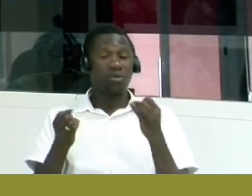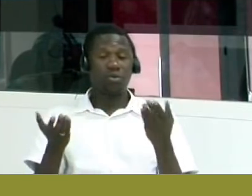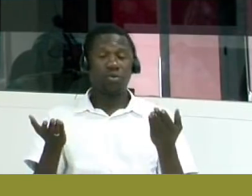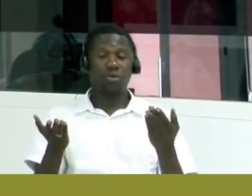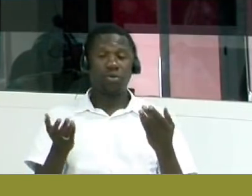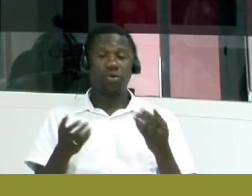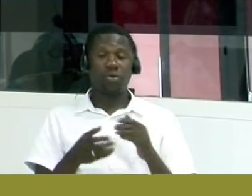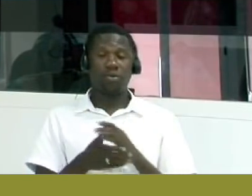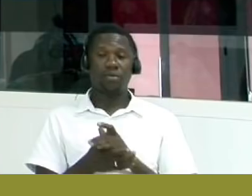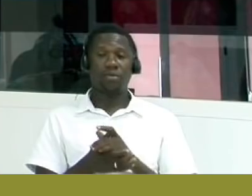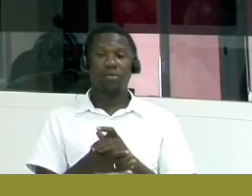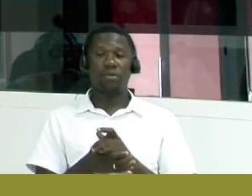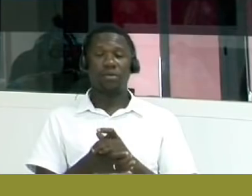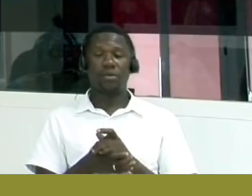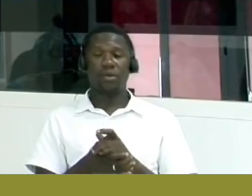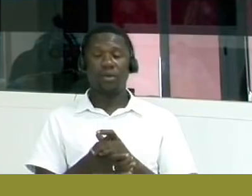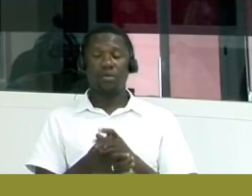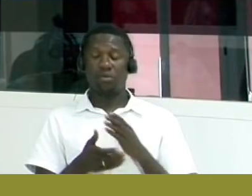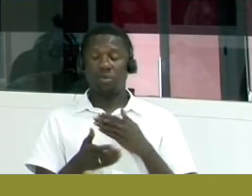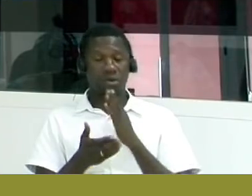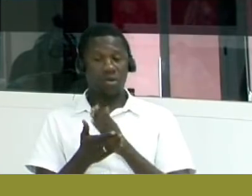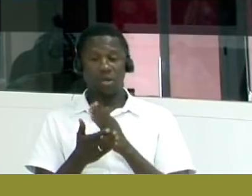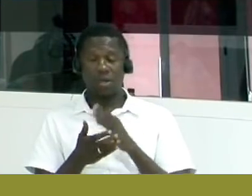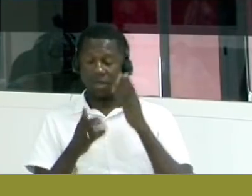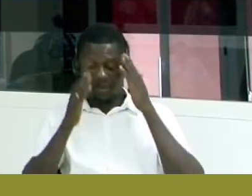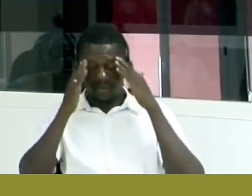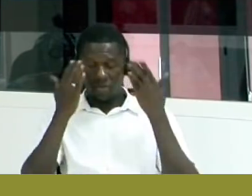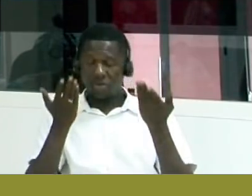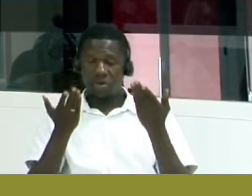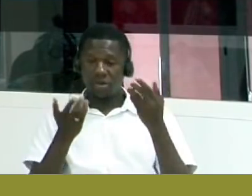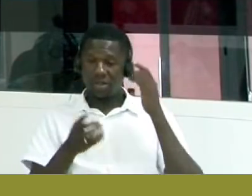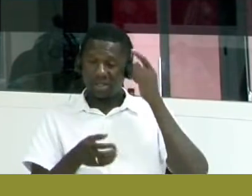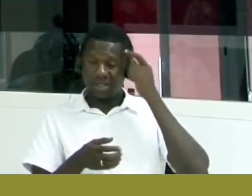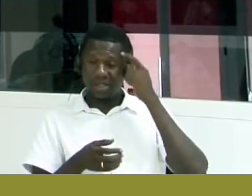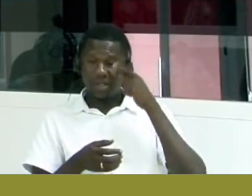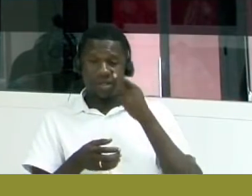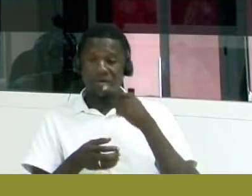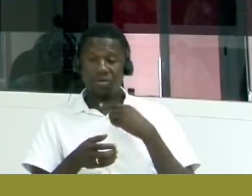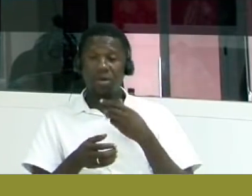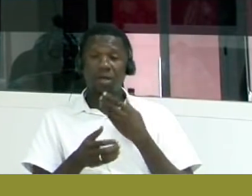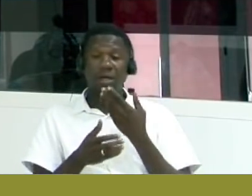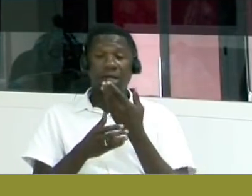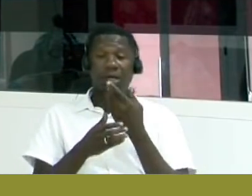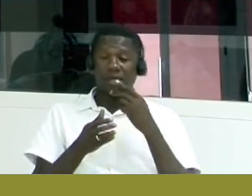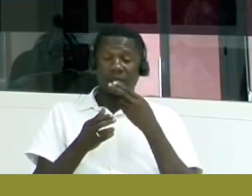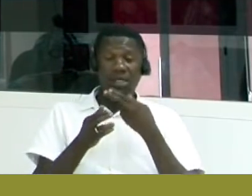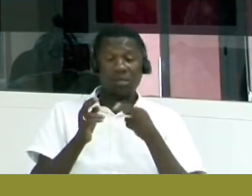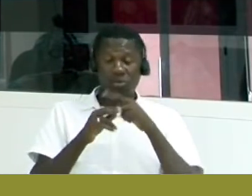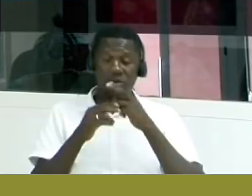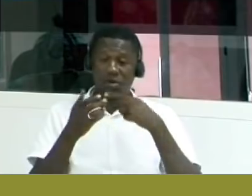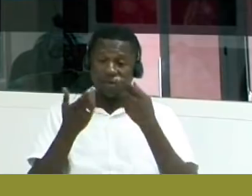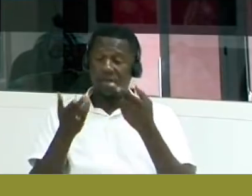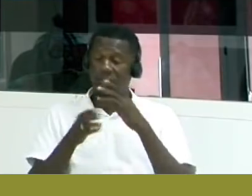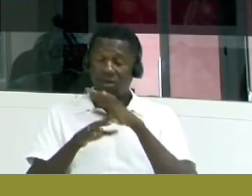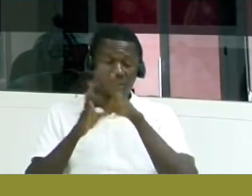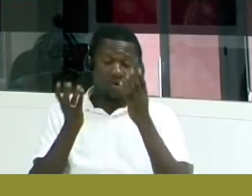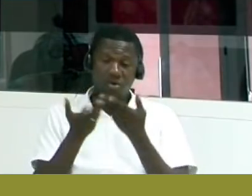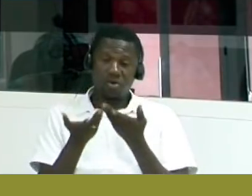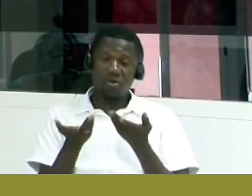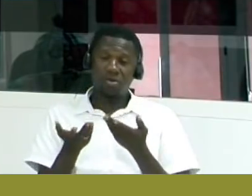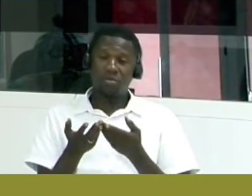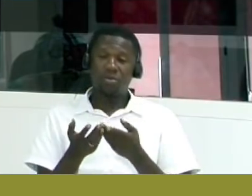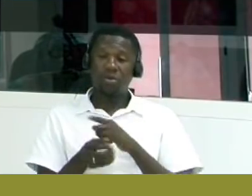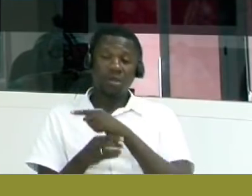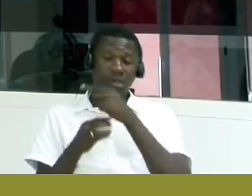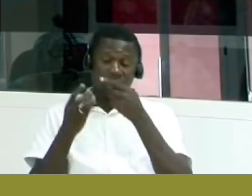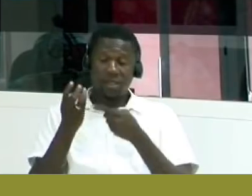But then I did not expect that this would have been the outcome of this incident. But these are operations.